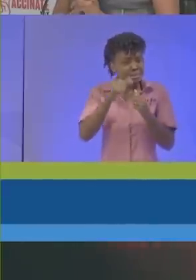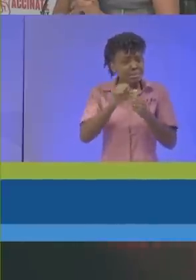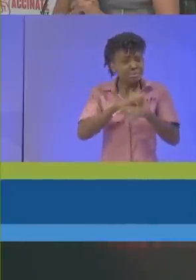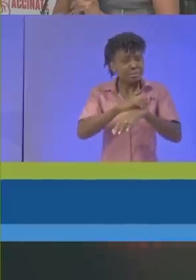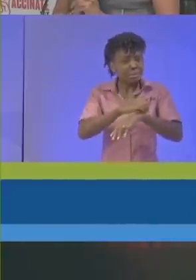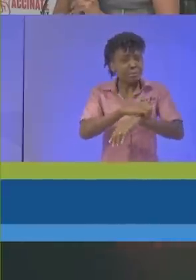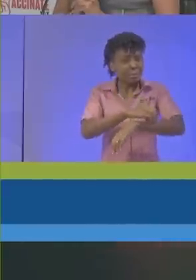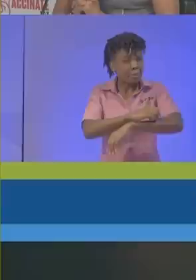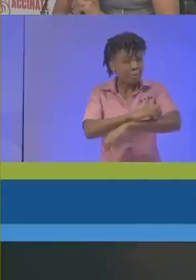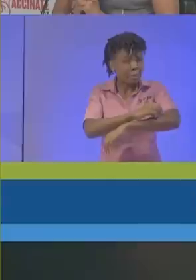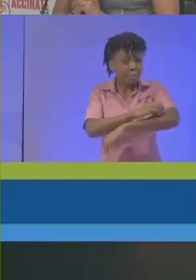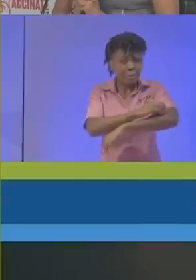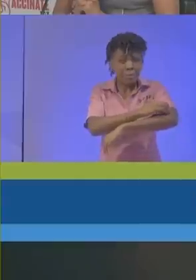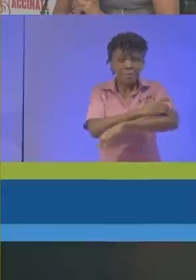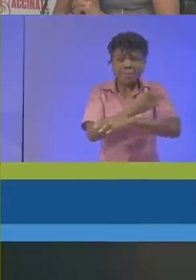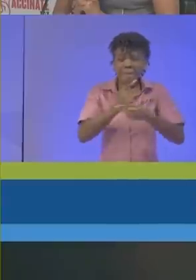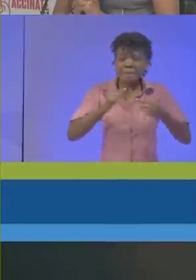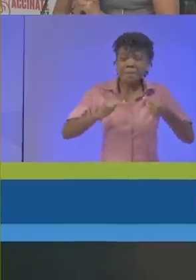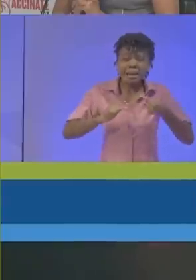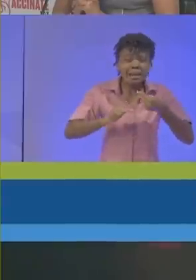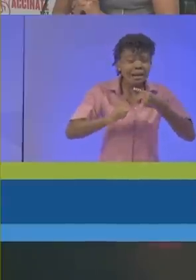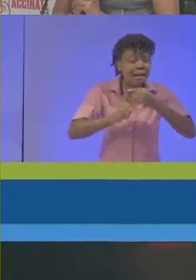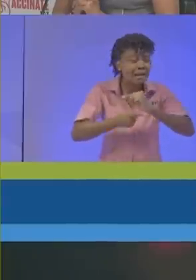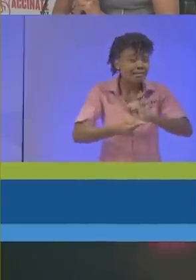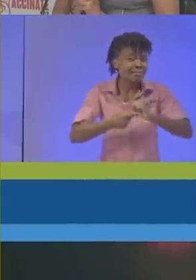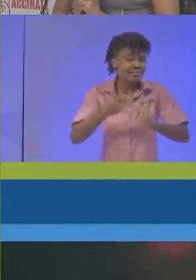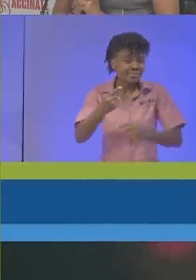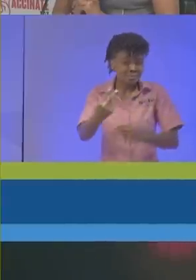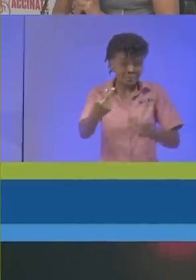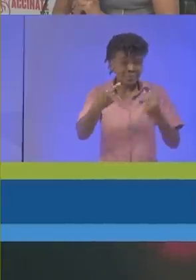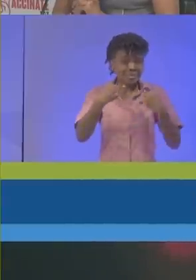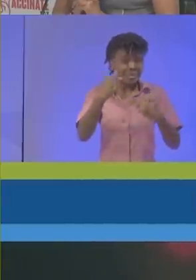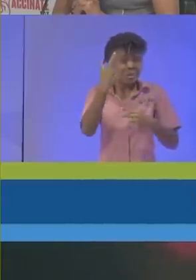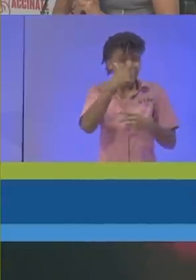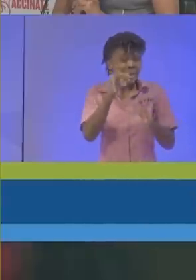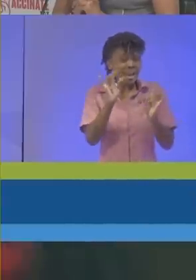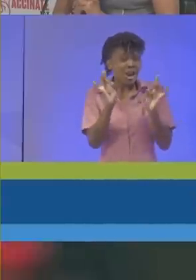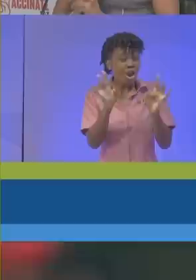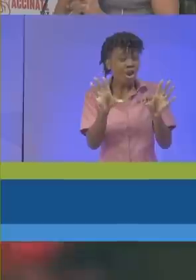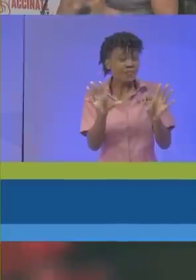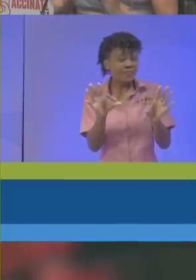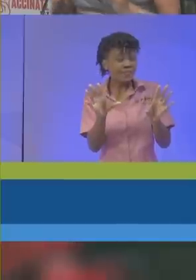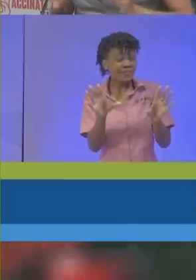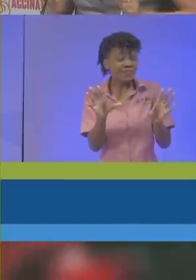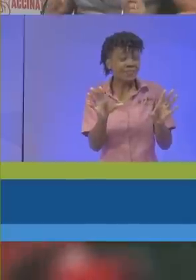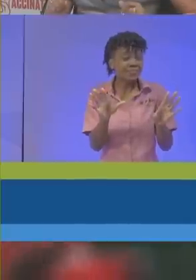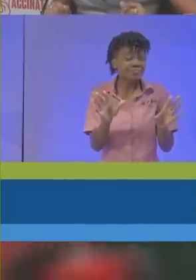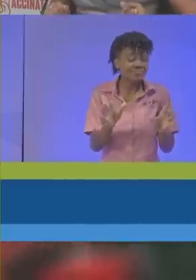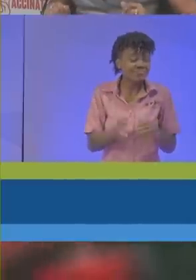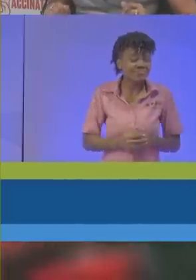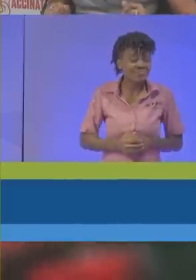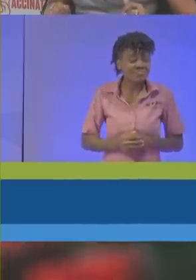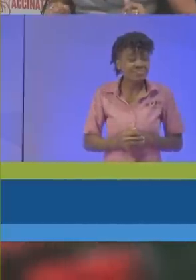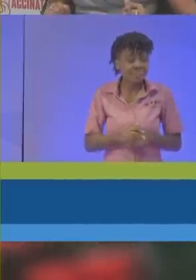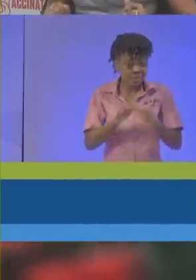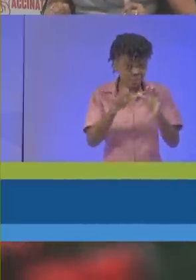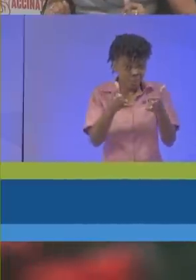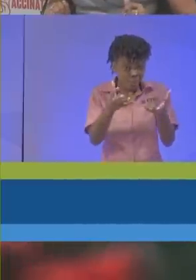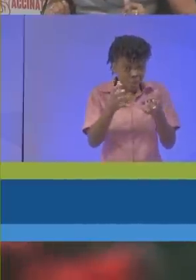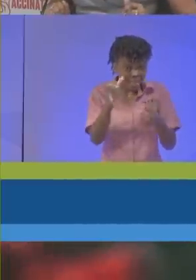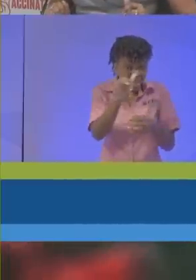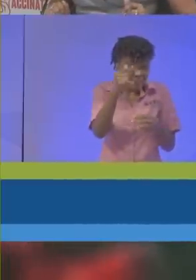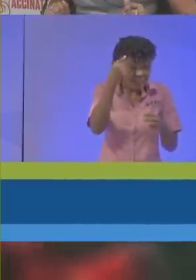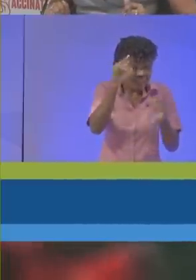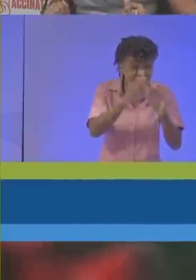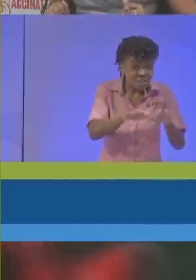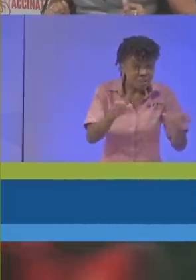and discomfort, or worse, develop complications that can lead to encephalitis or swelling of the brain? or